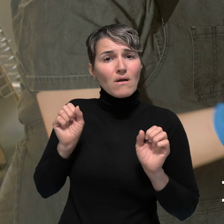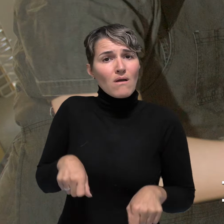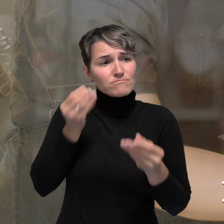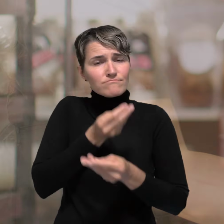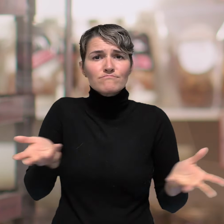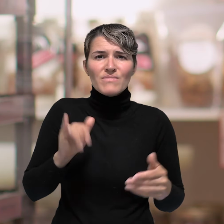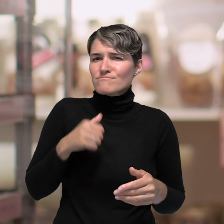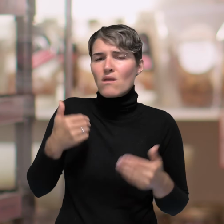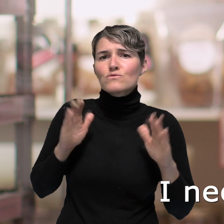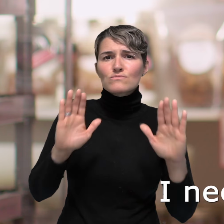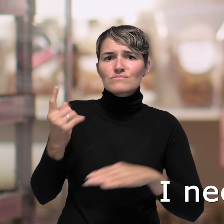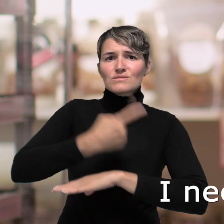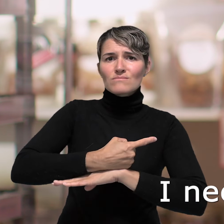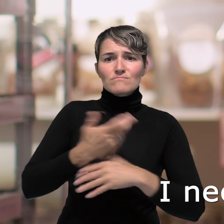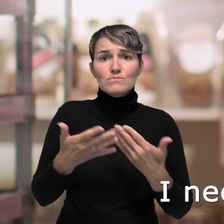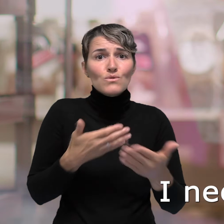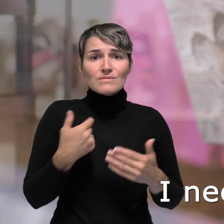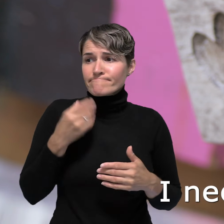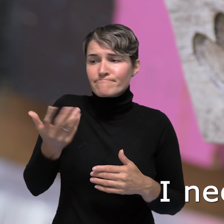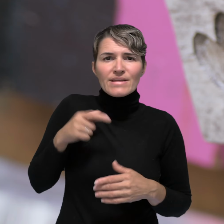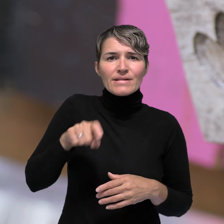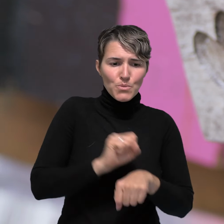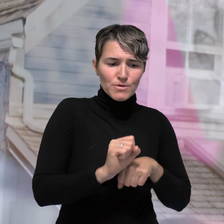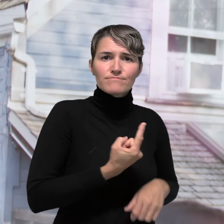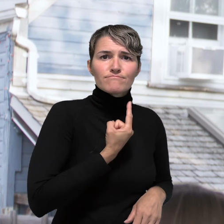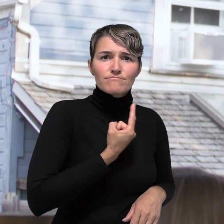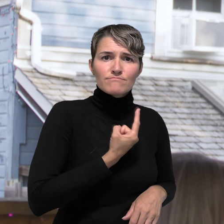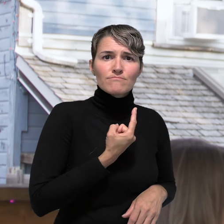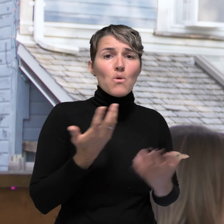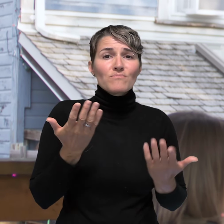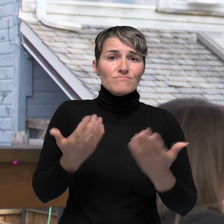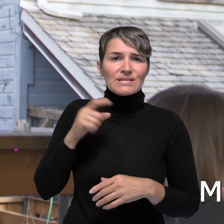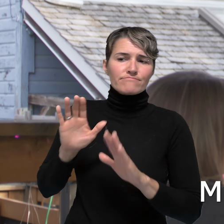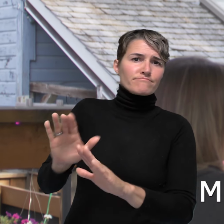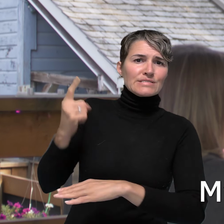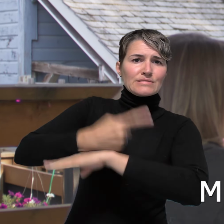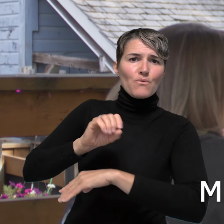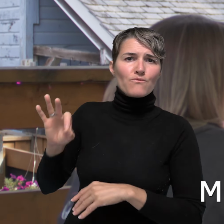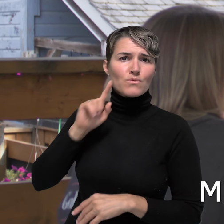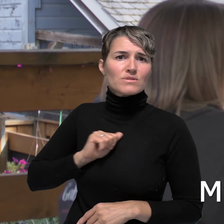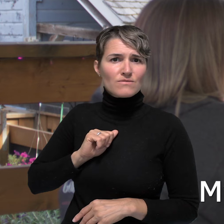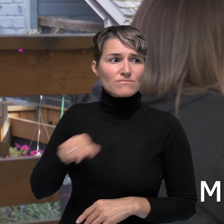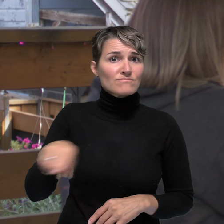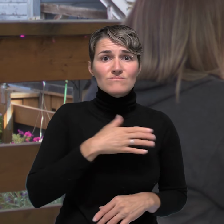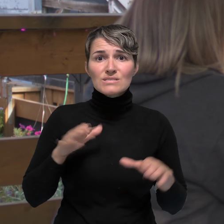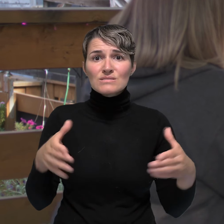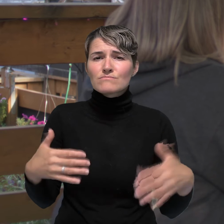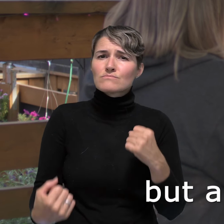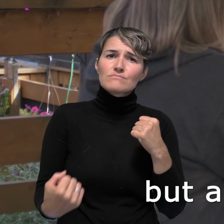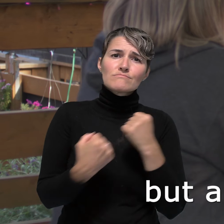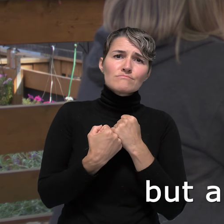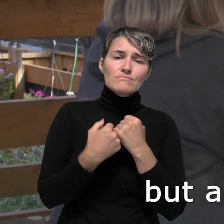not having a good day, and whether that means I need to work on a task by myself, or if I just need to take a day to myself. My team is very supportive of not